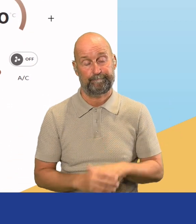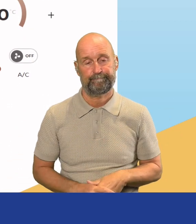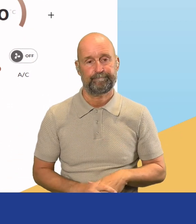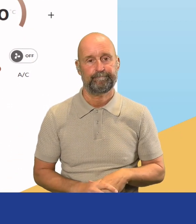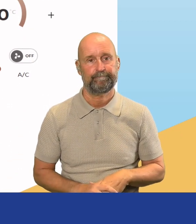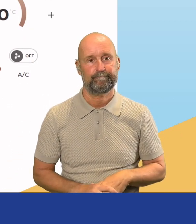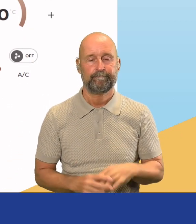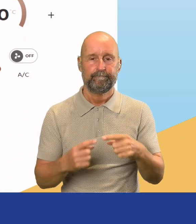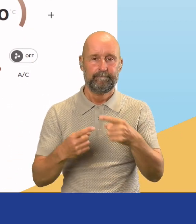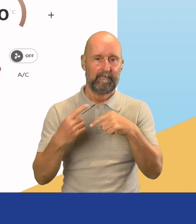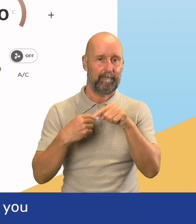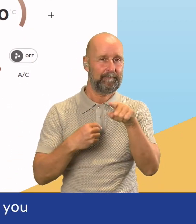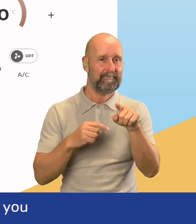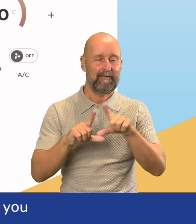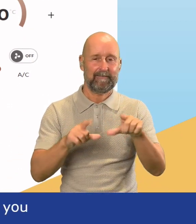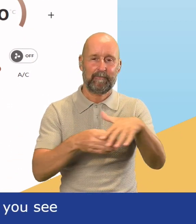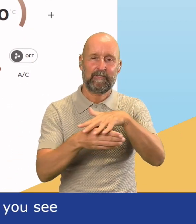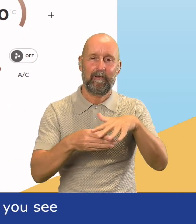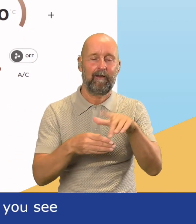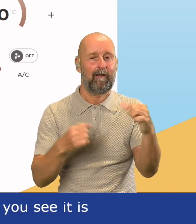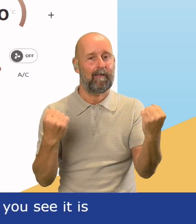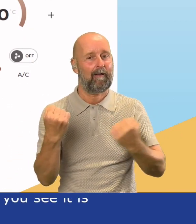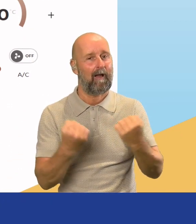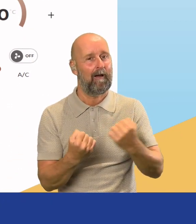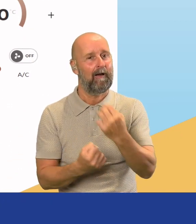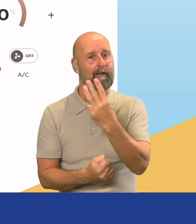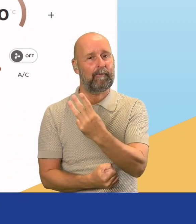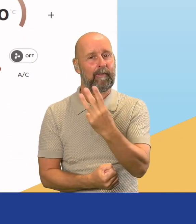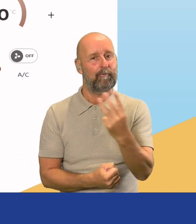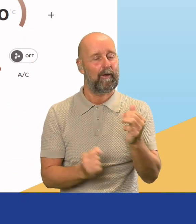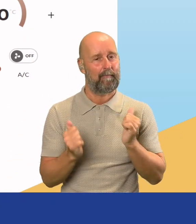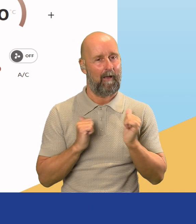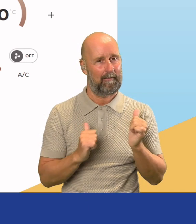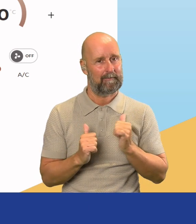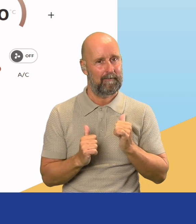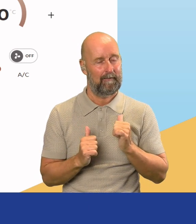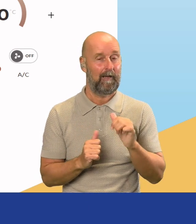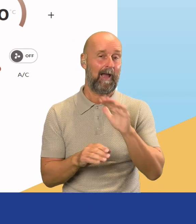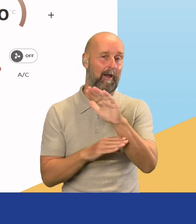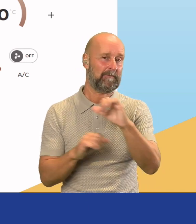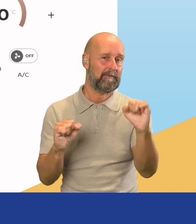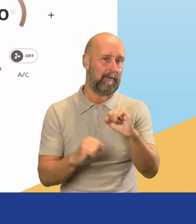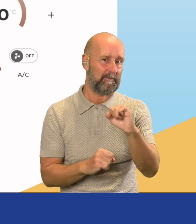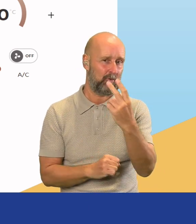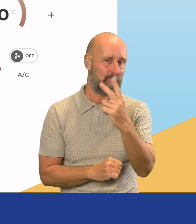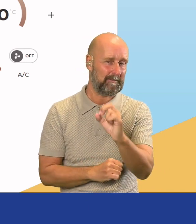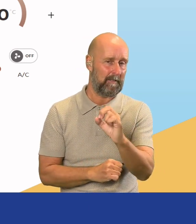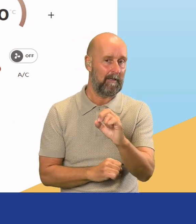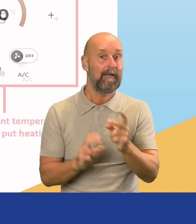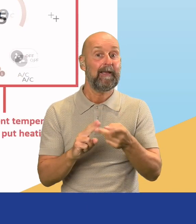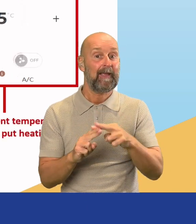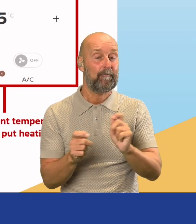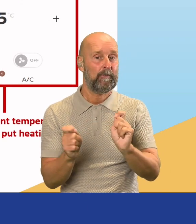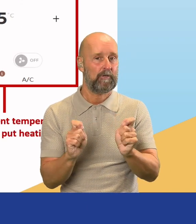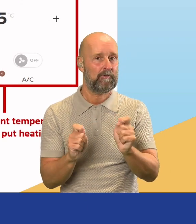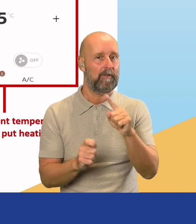But let's go back to that scenario. Let's go back to this car that we had. So 333 miles, ambient temperature. What will our tool tell you if we change